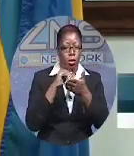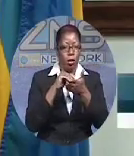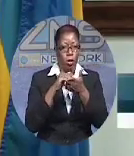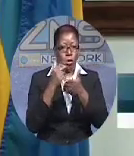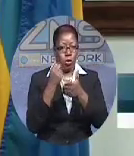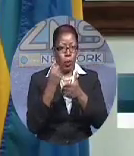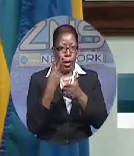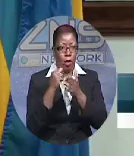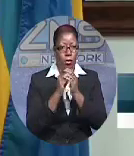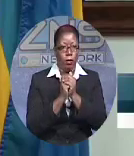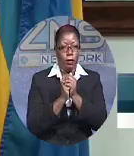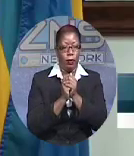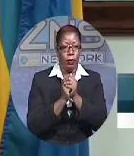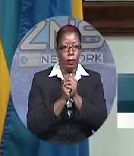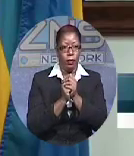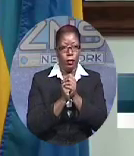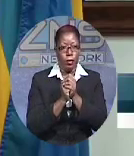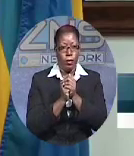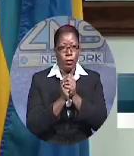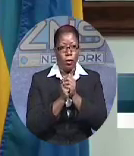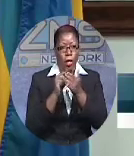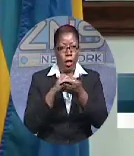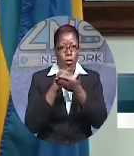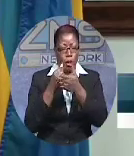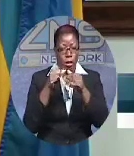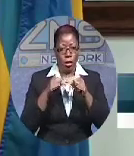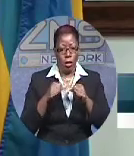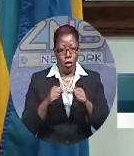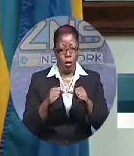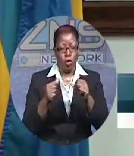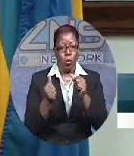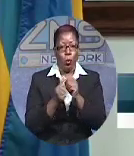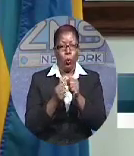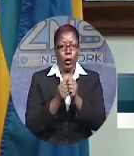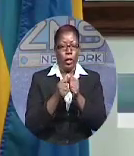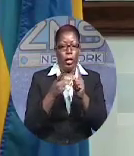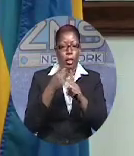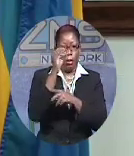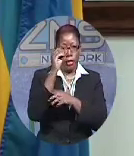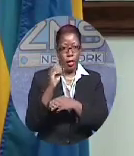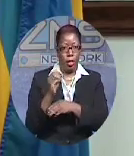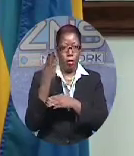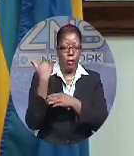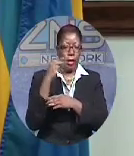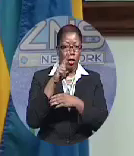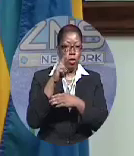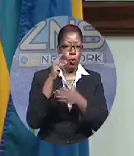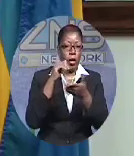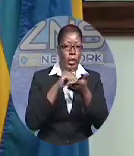D in 2013 remains consistent with the percentage awarded in 2012.